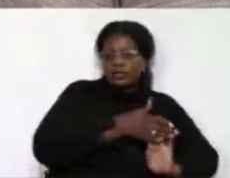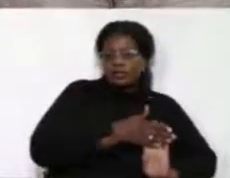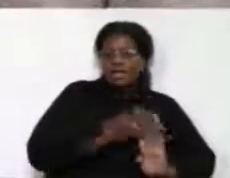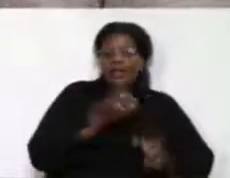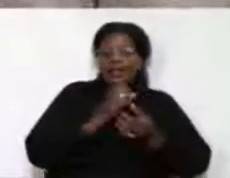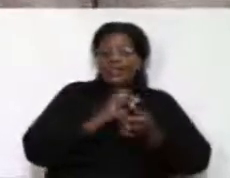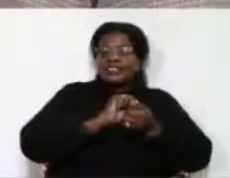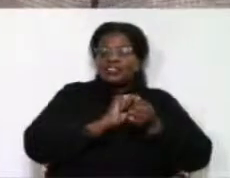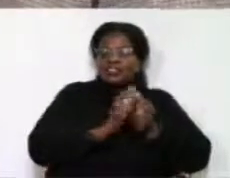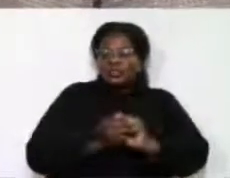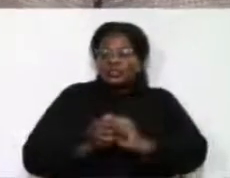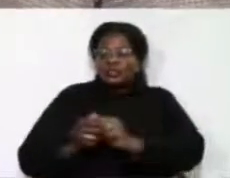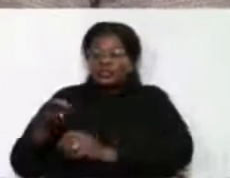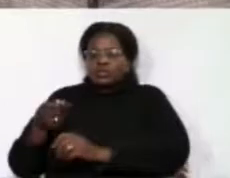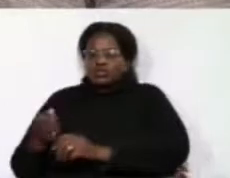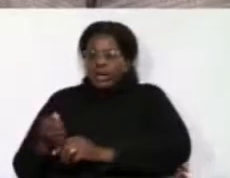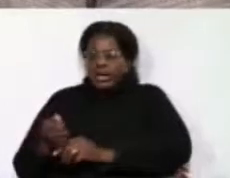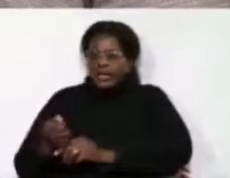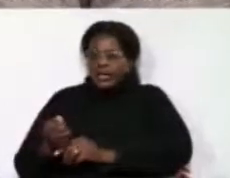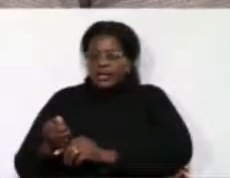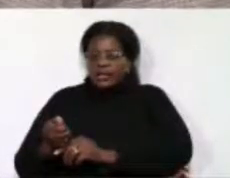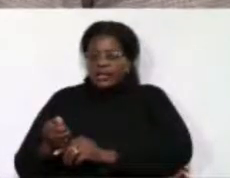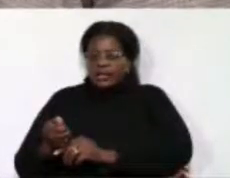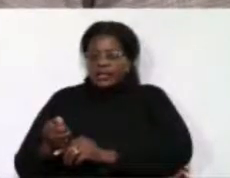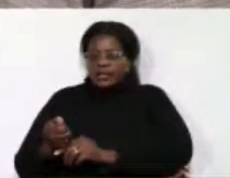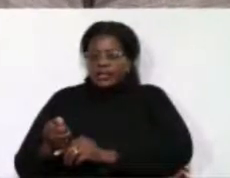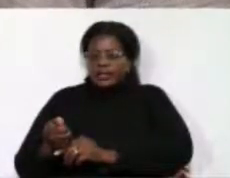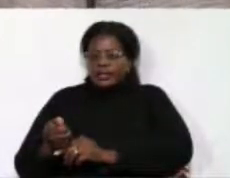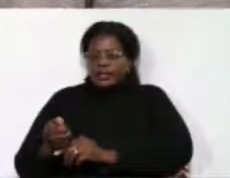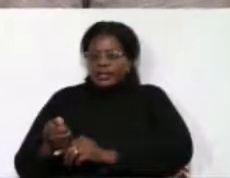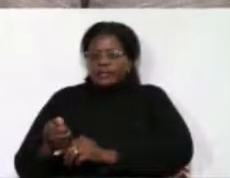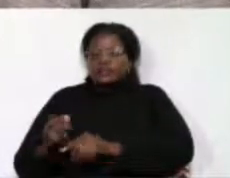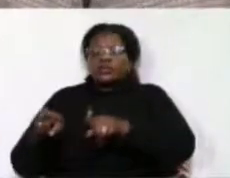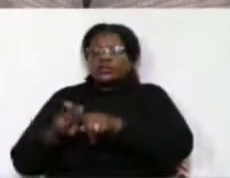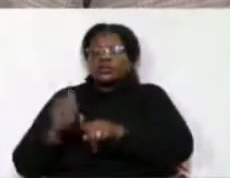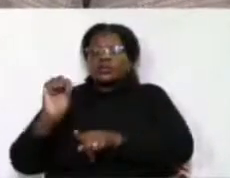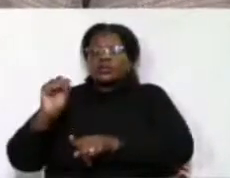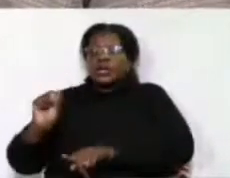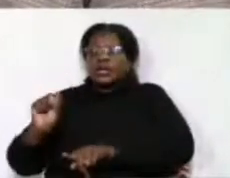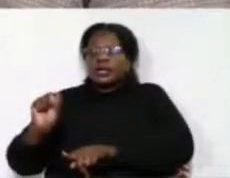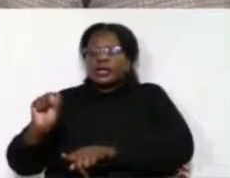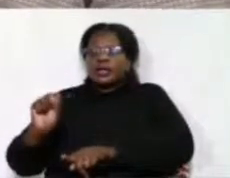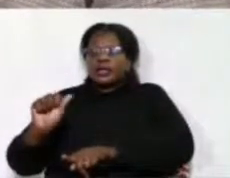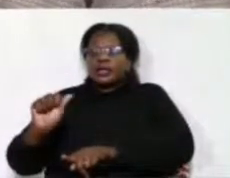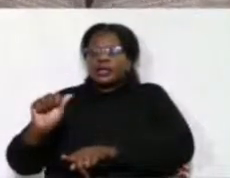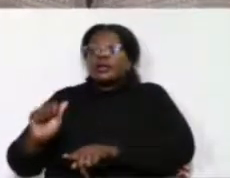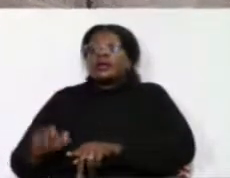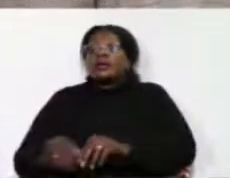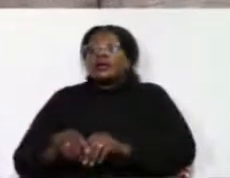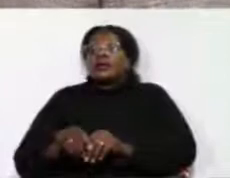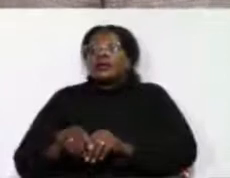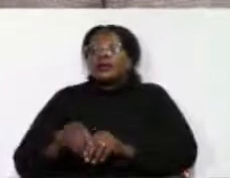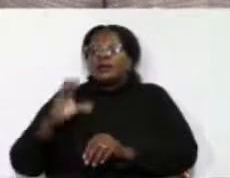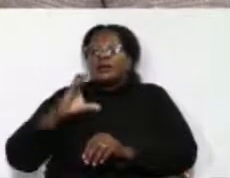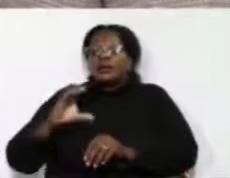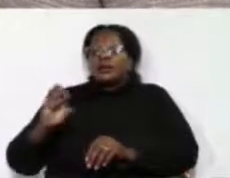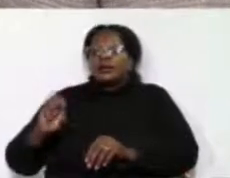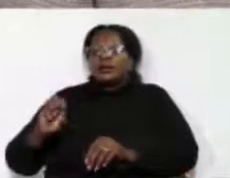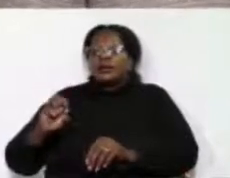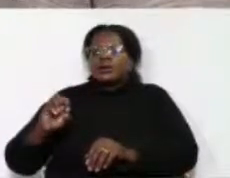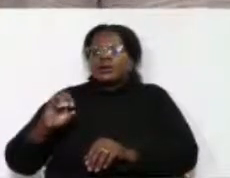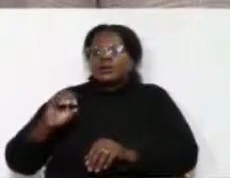from what we're coming on to in a minute. So then you've got, I've written an A here, so that's total current assets. Then you've got non-current